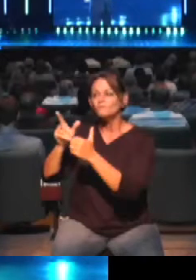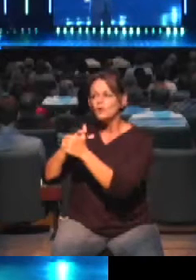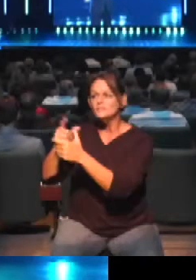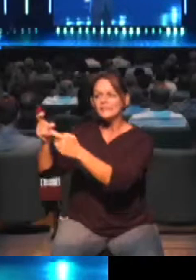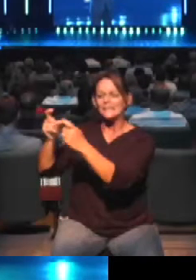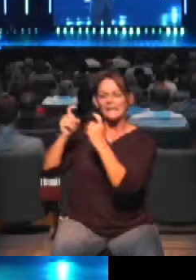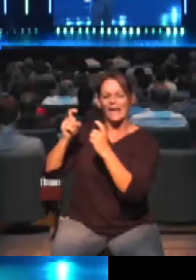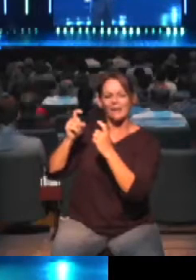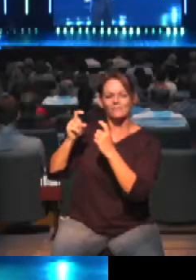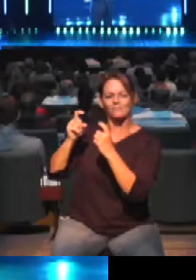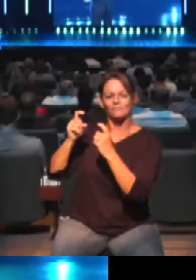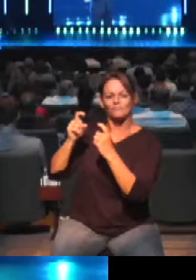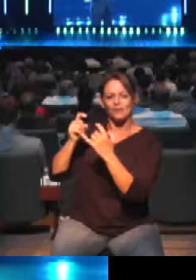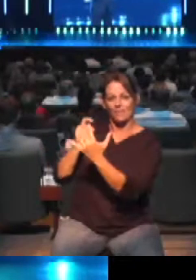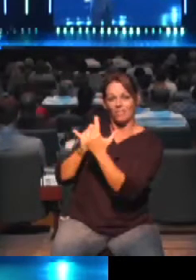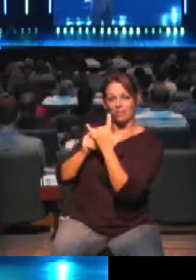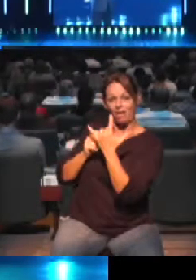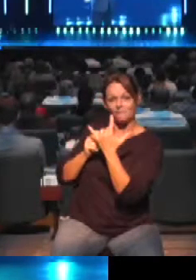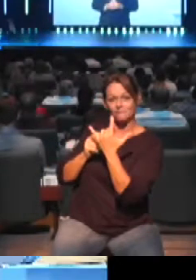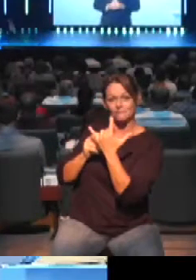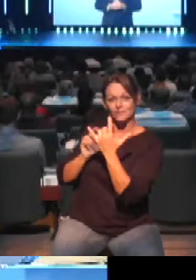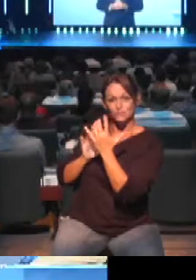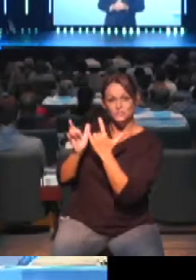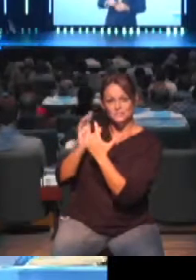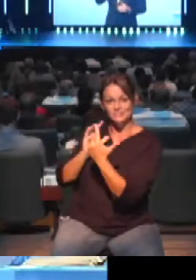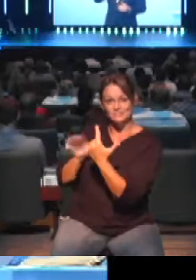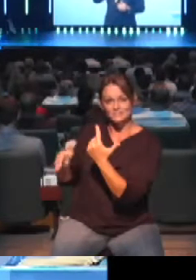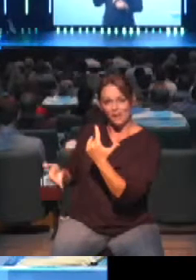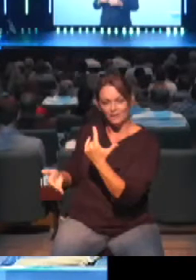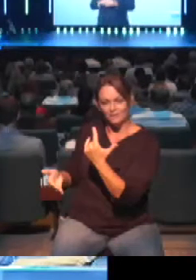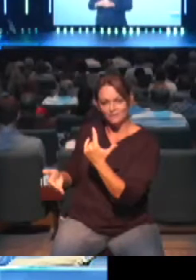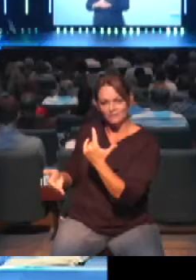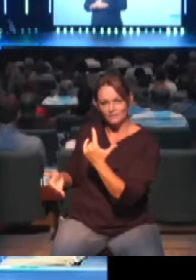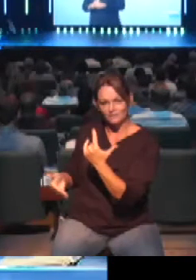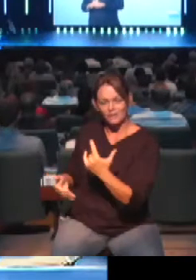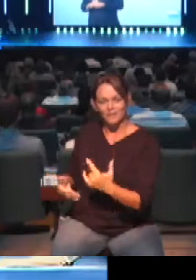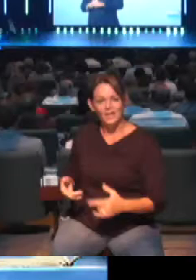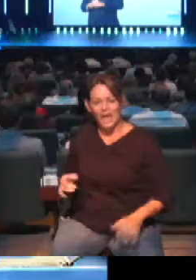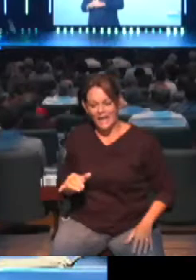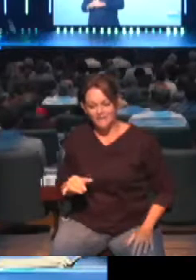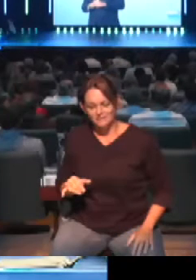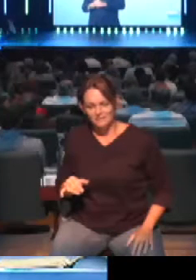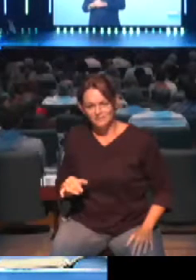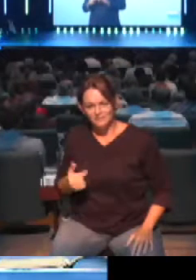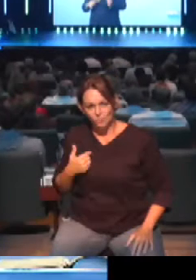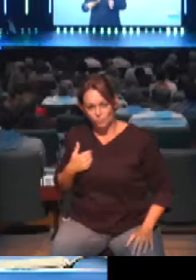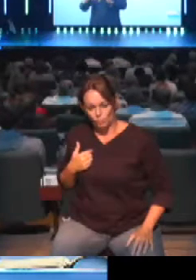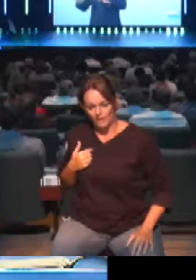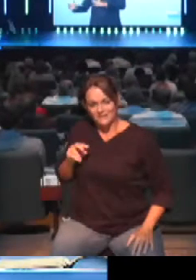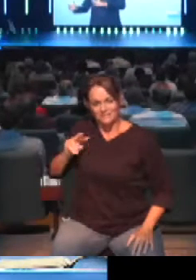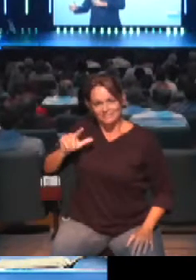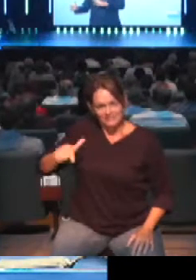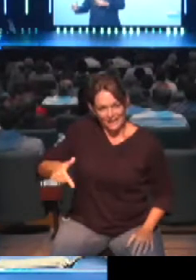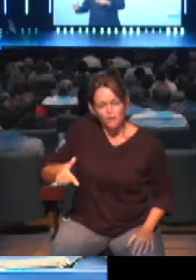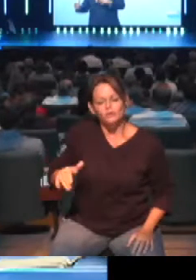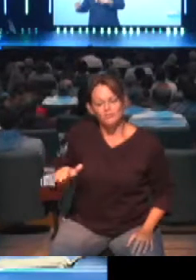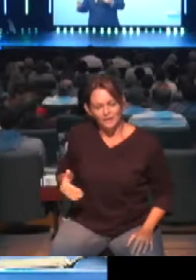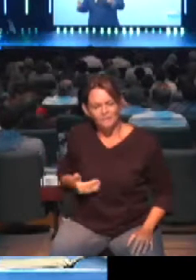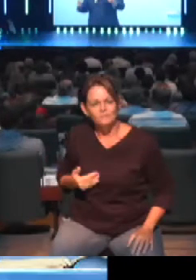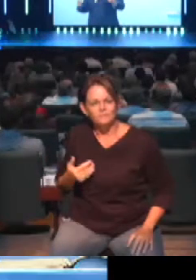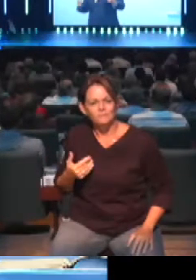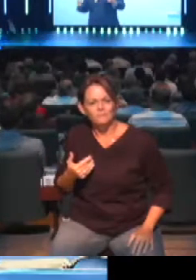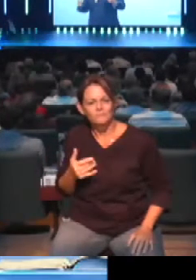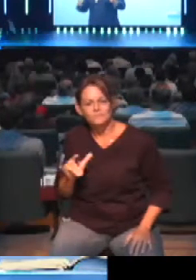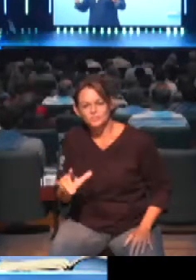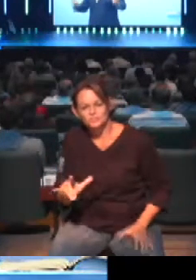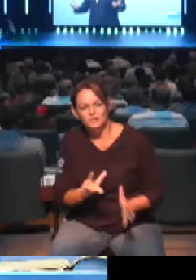people of God. It's just ordinary to do this. You saw a picture of my son-in-law up there, and so I have 2 boys and a daughter. And